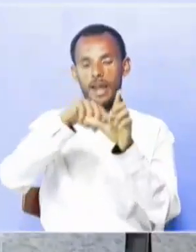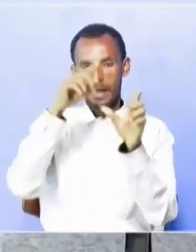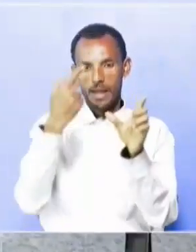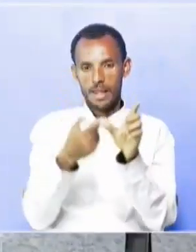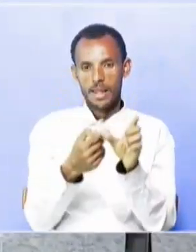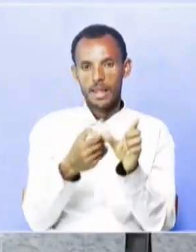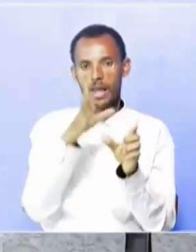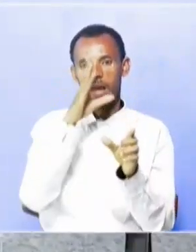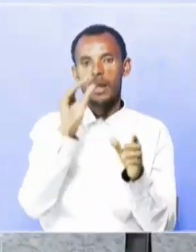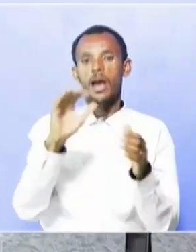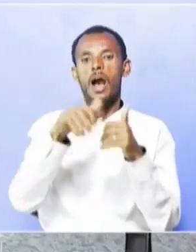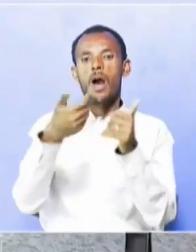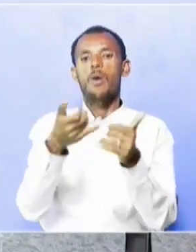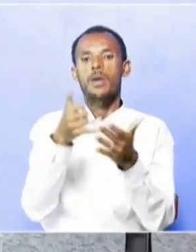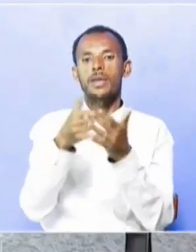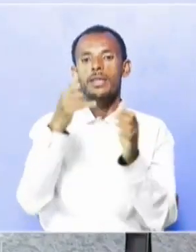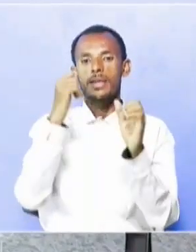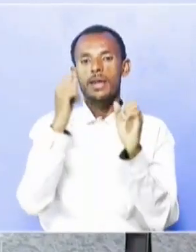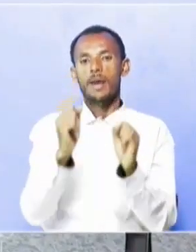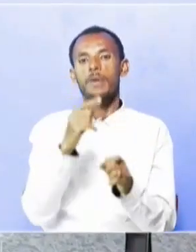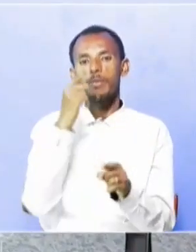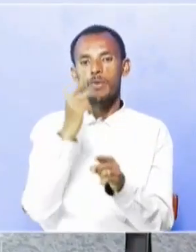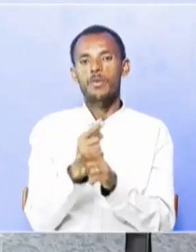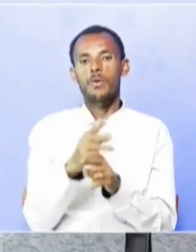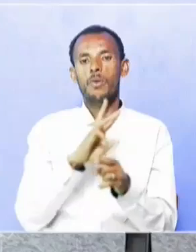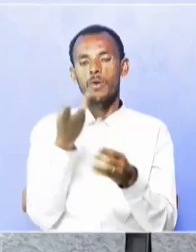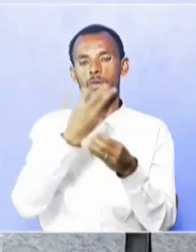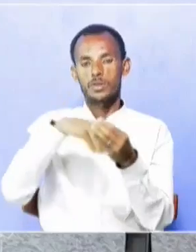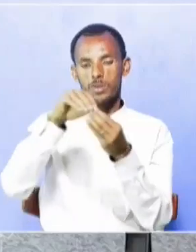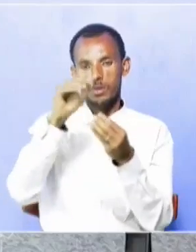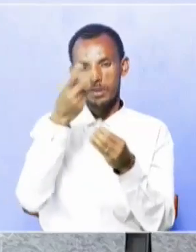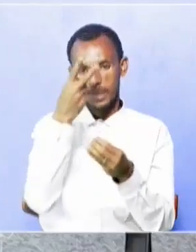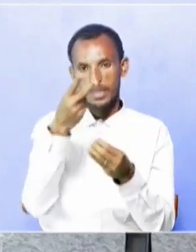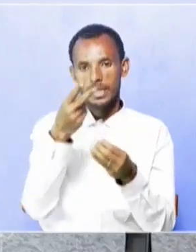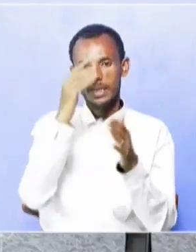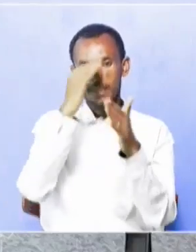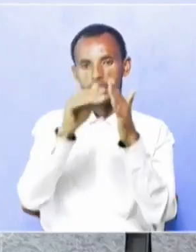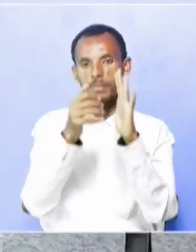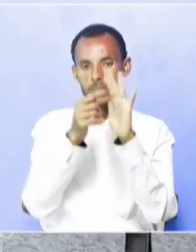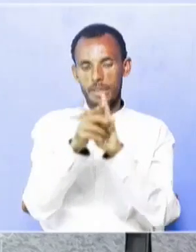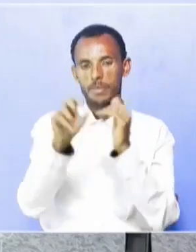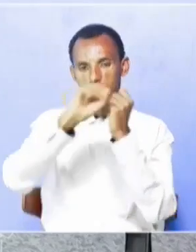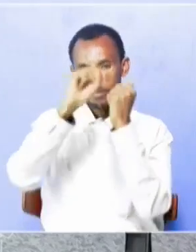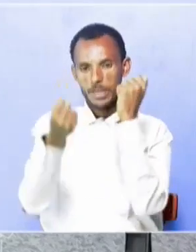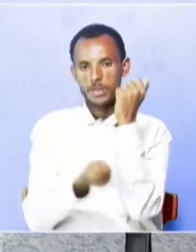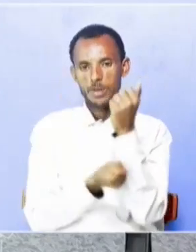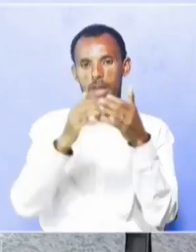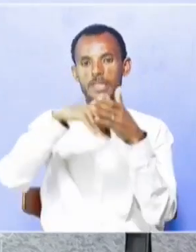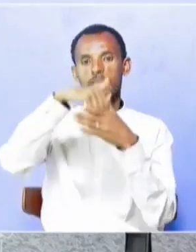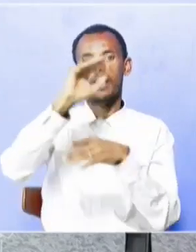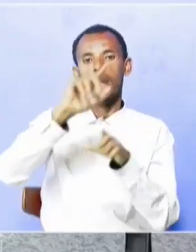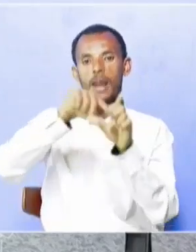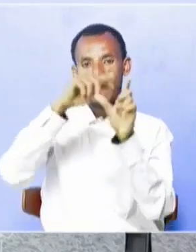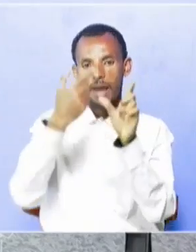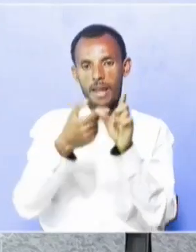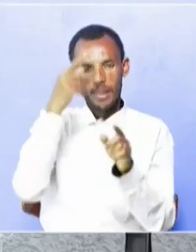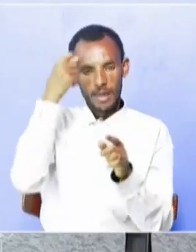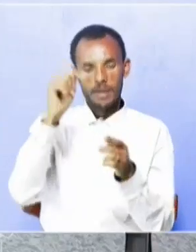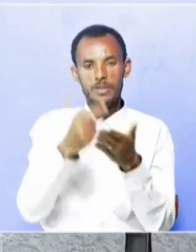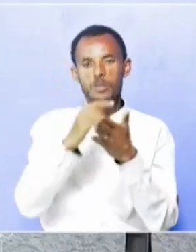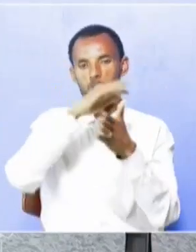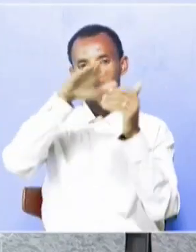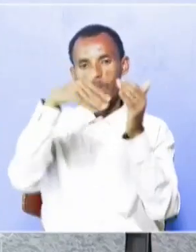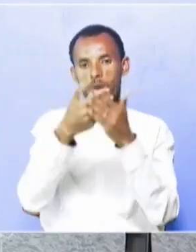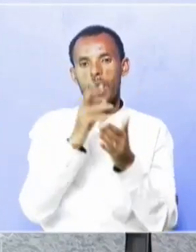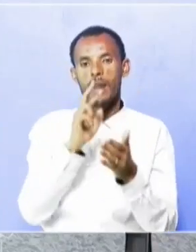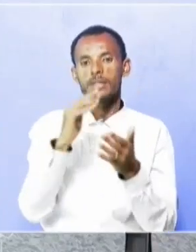angles and how it can be proved. We have also seen some examples regarding exterior angle theorem. So these all